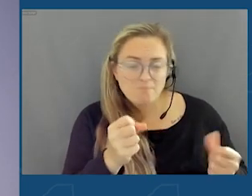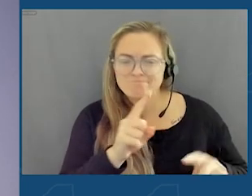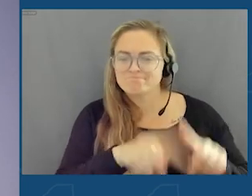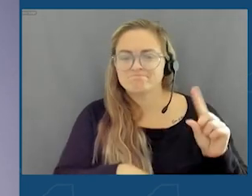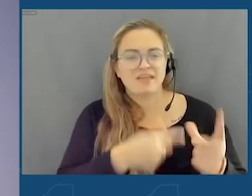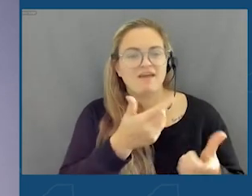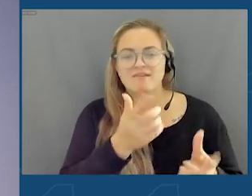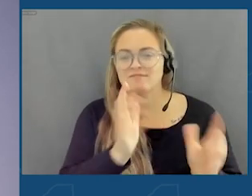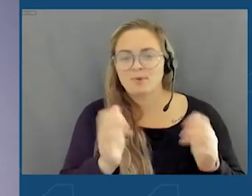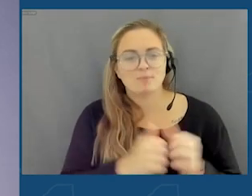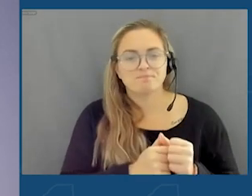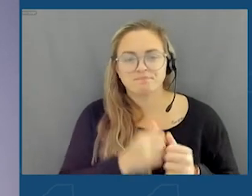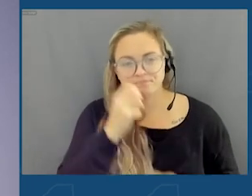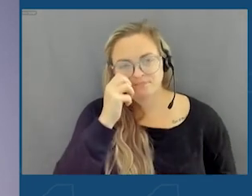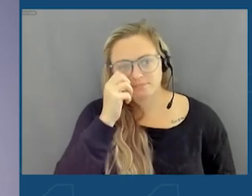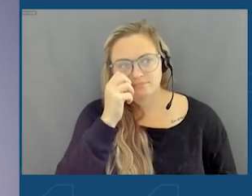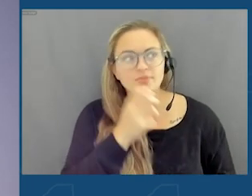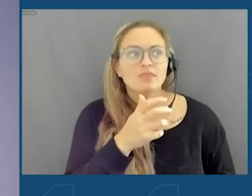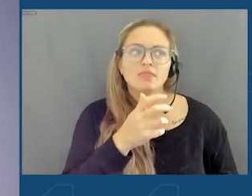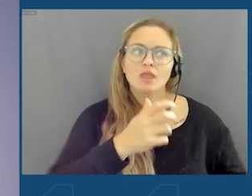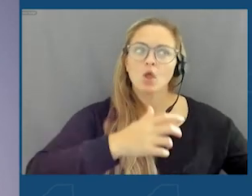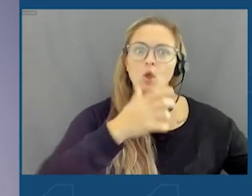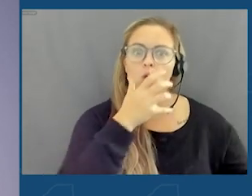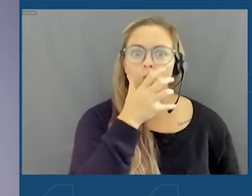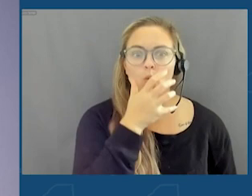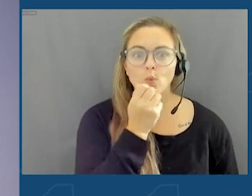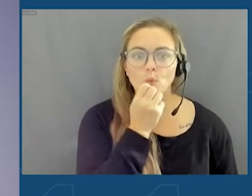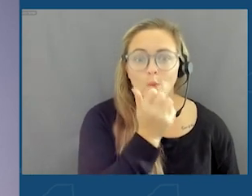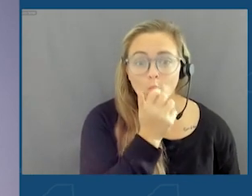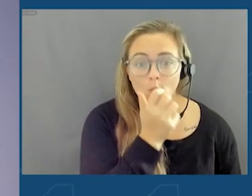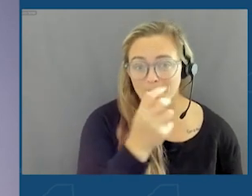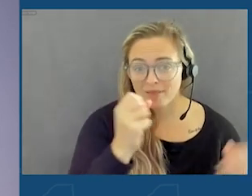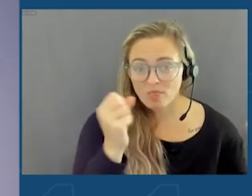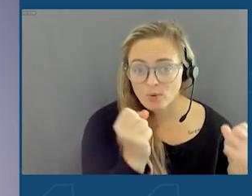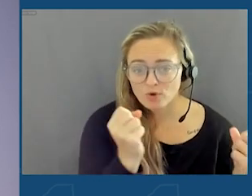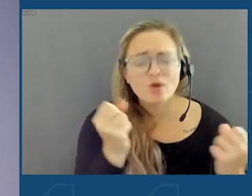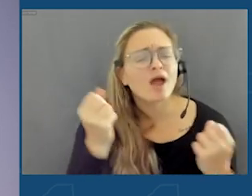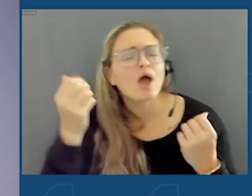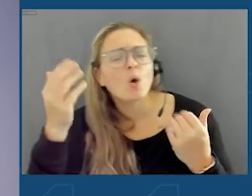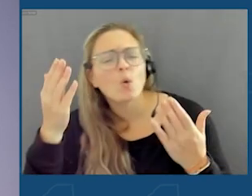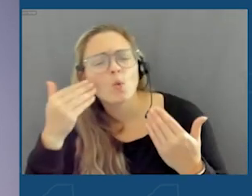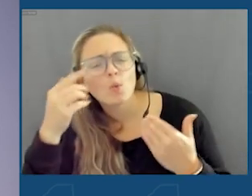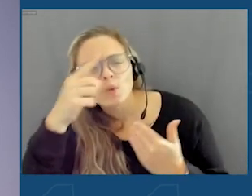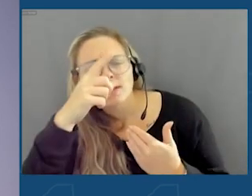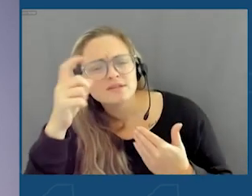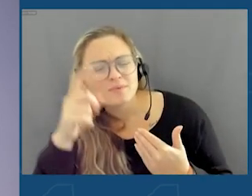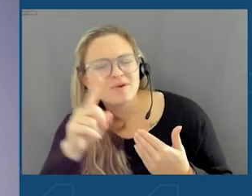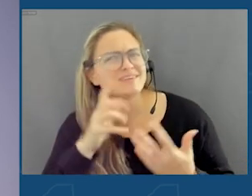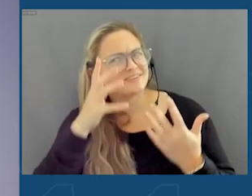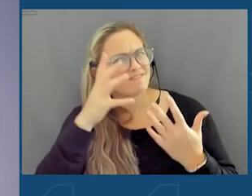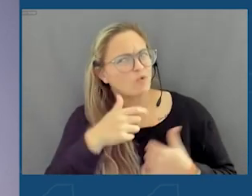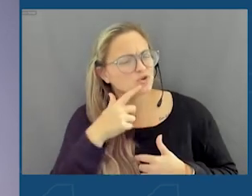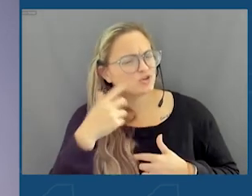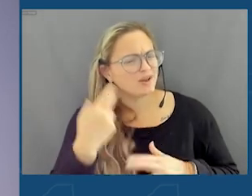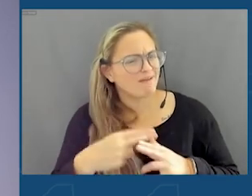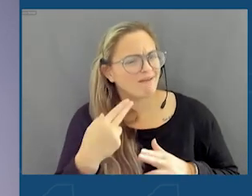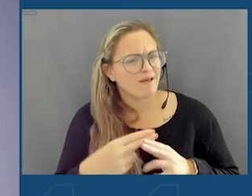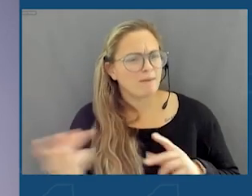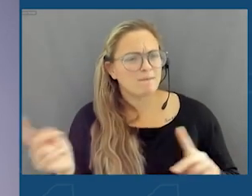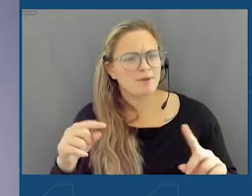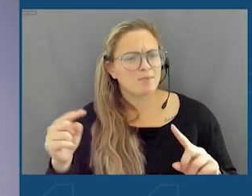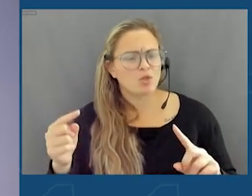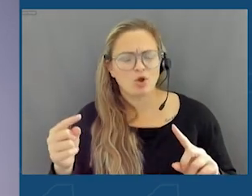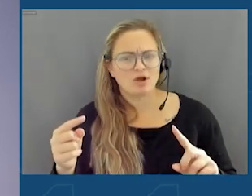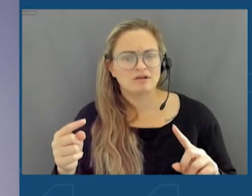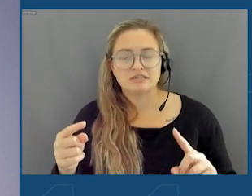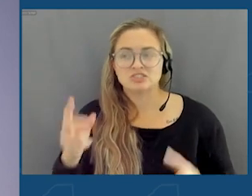the winter, but it can keep you cool in the summer. And it's kind of unfortunately named Because right now, people are having as much trouble staying